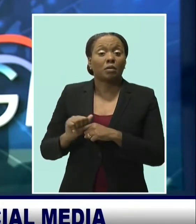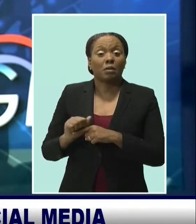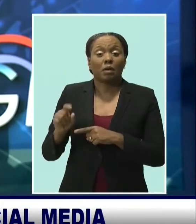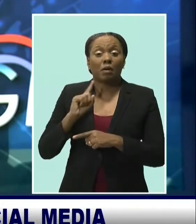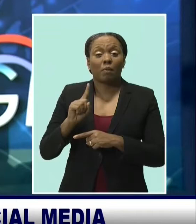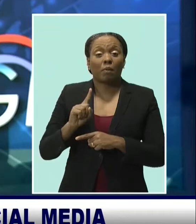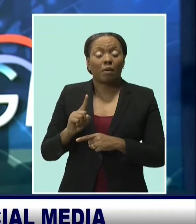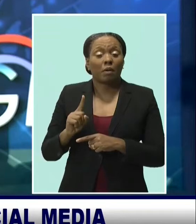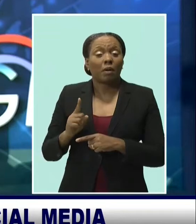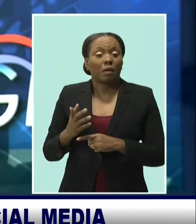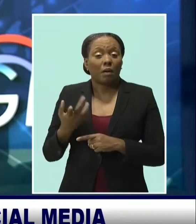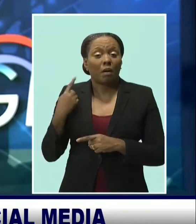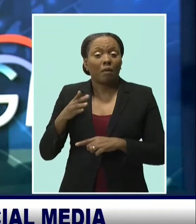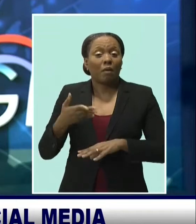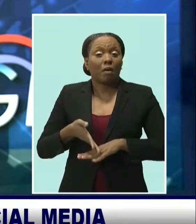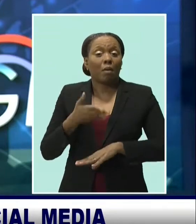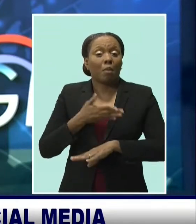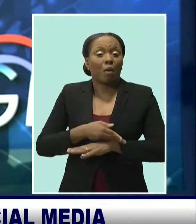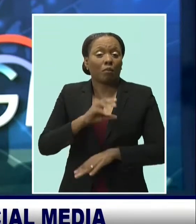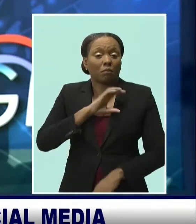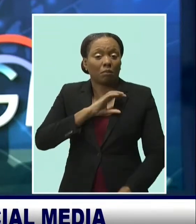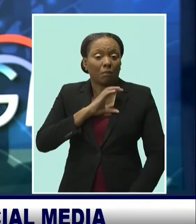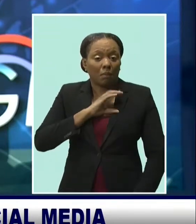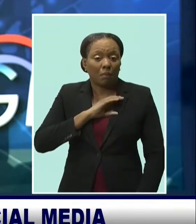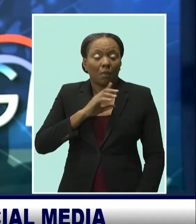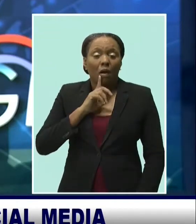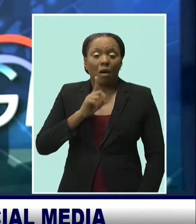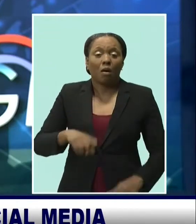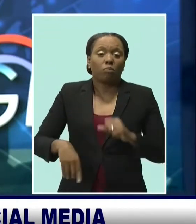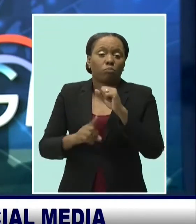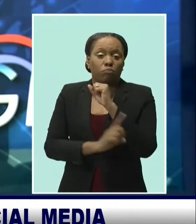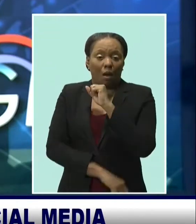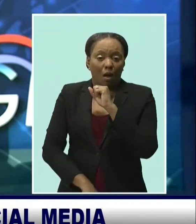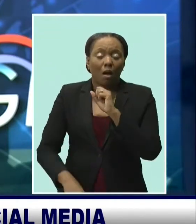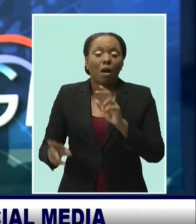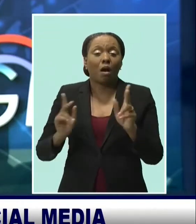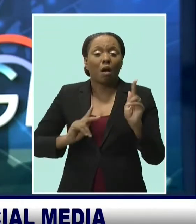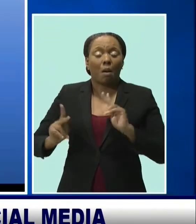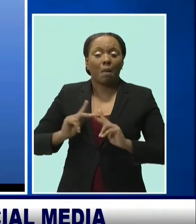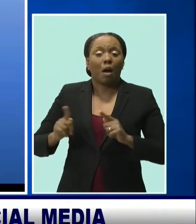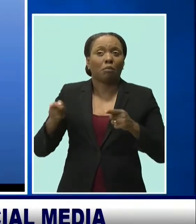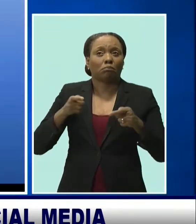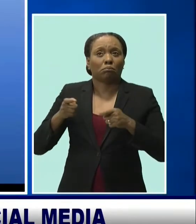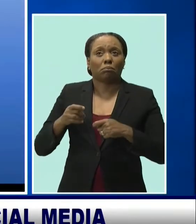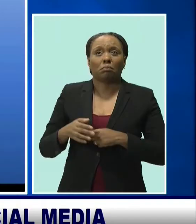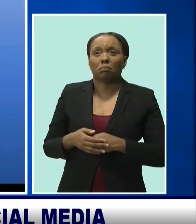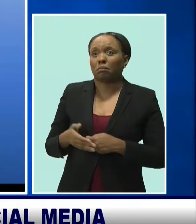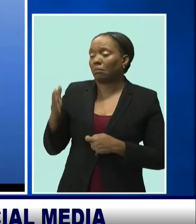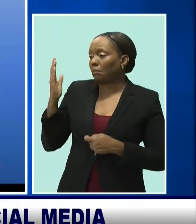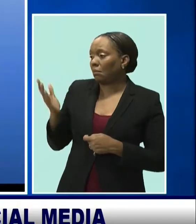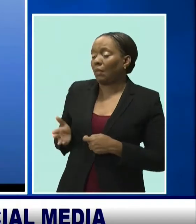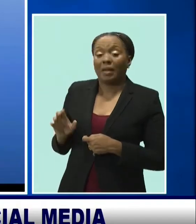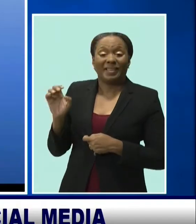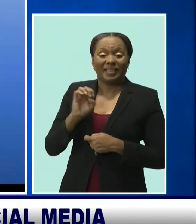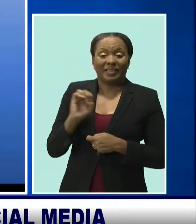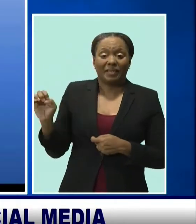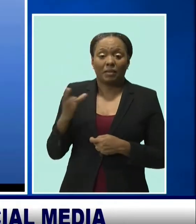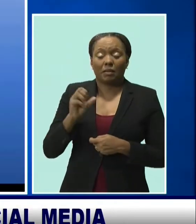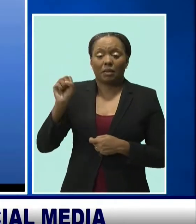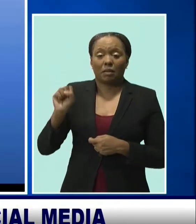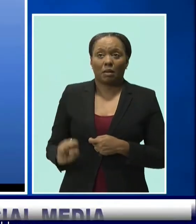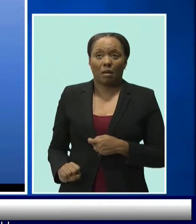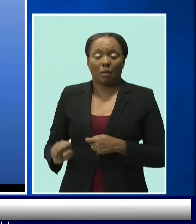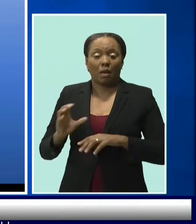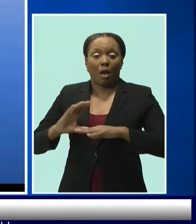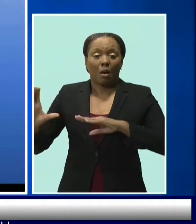to improve law enforcement's capacity to prosecute traffickers. In the Eastern and Southern Caribbean, USAID is